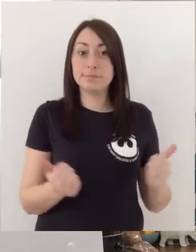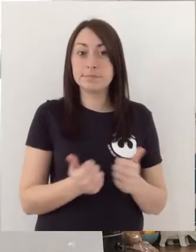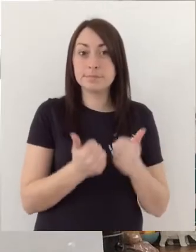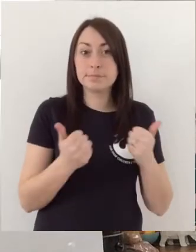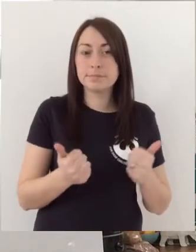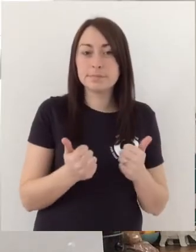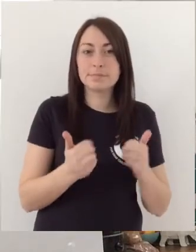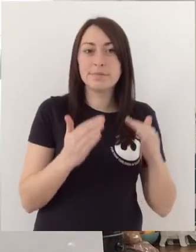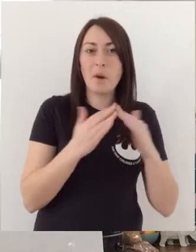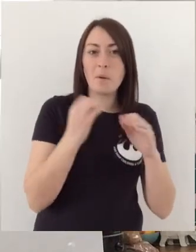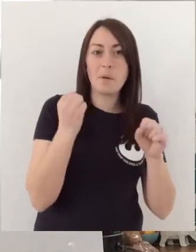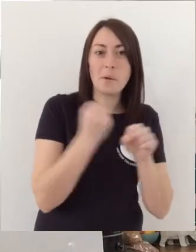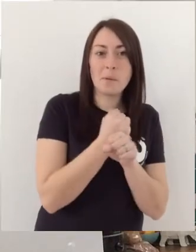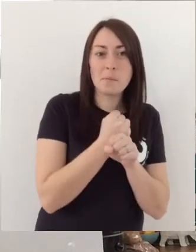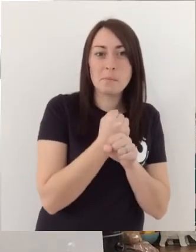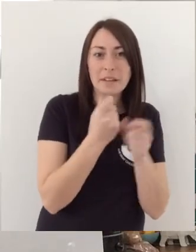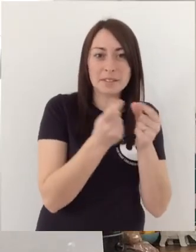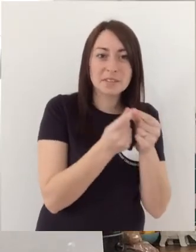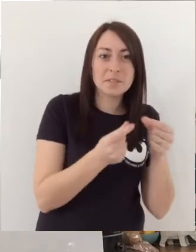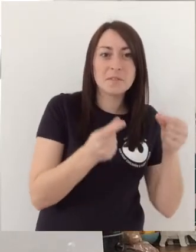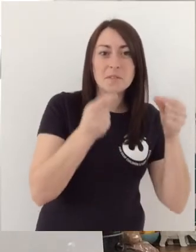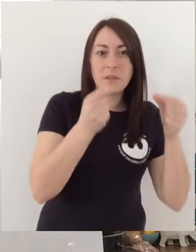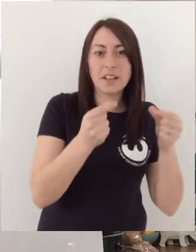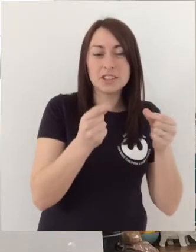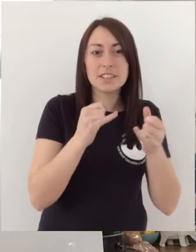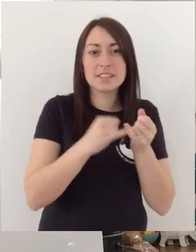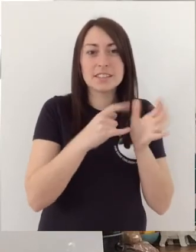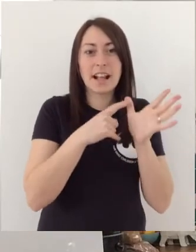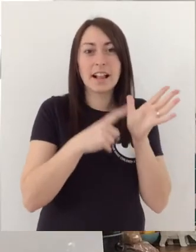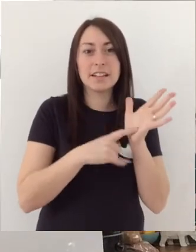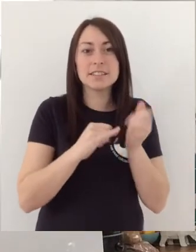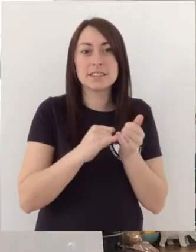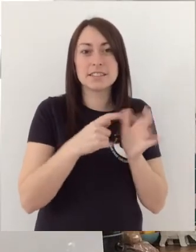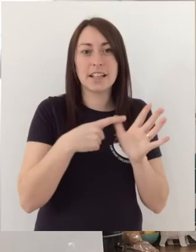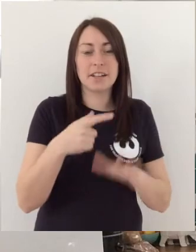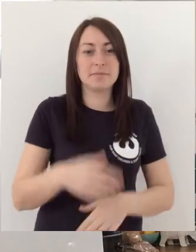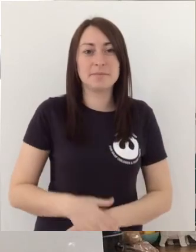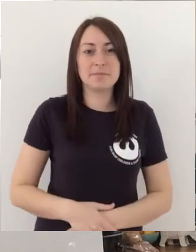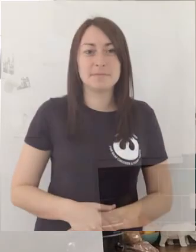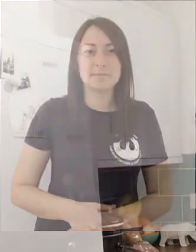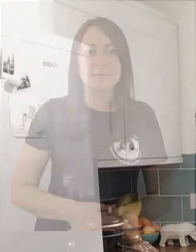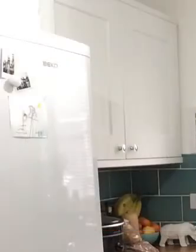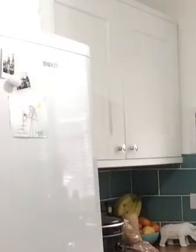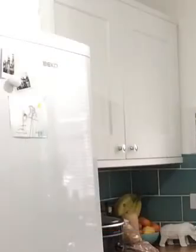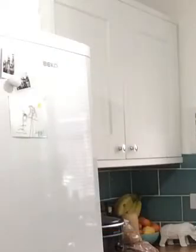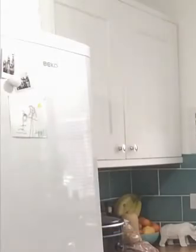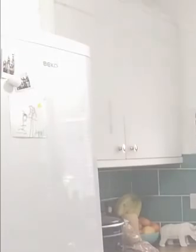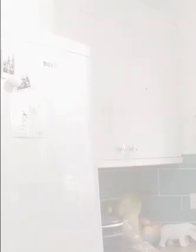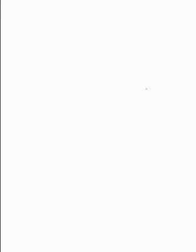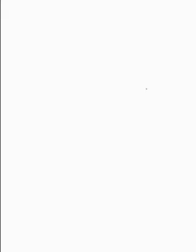There we are, so you have your homemade crispy wedges with salsa.